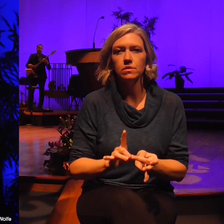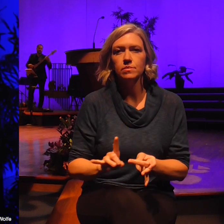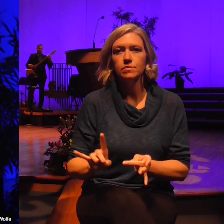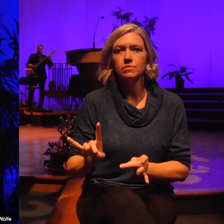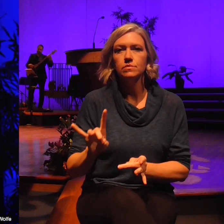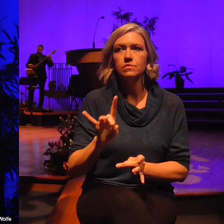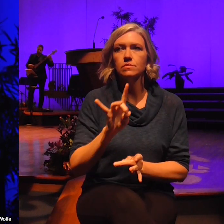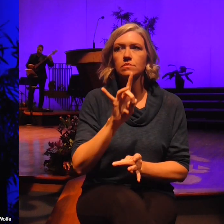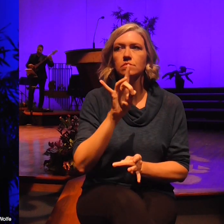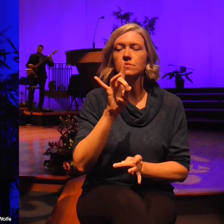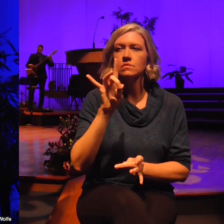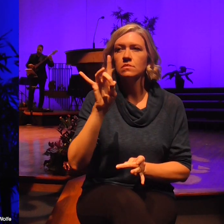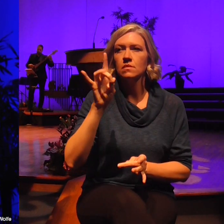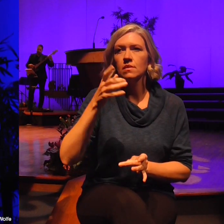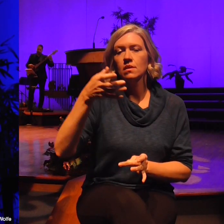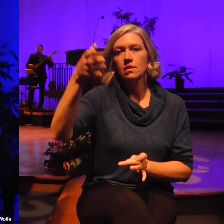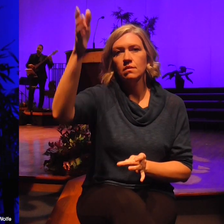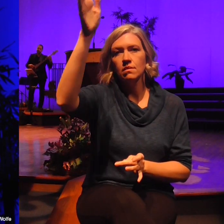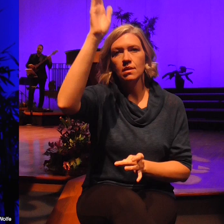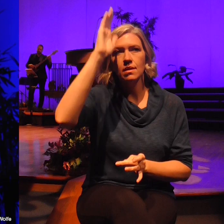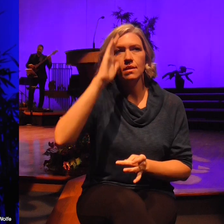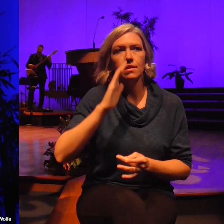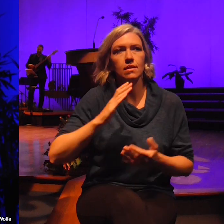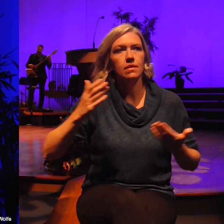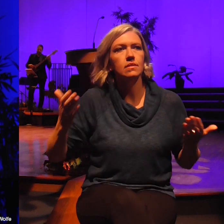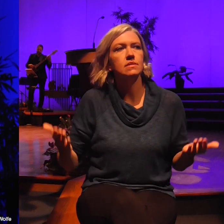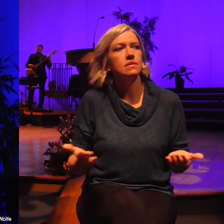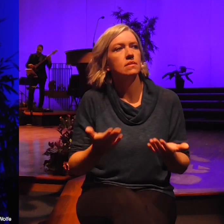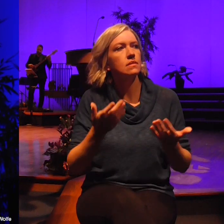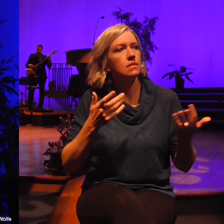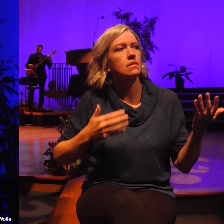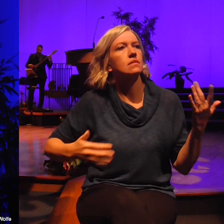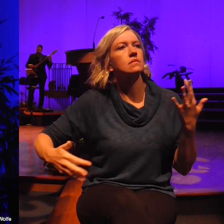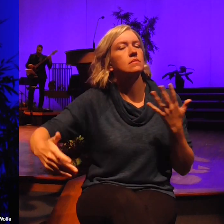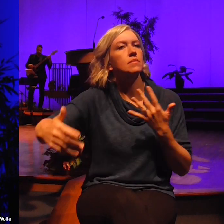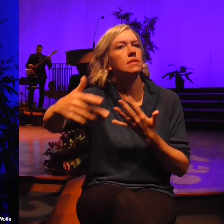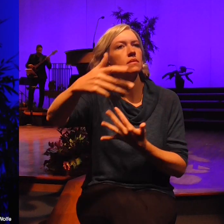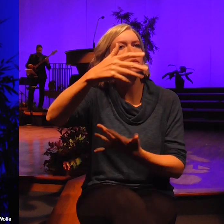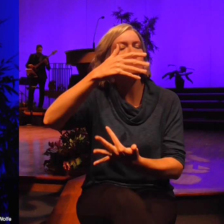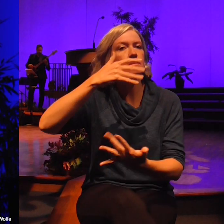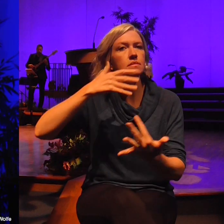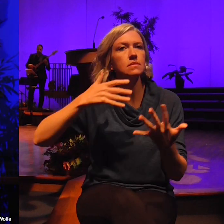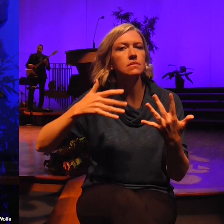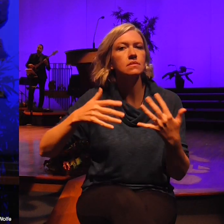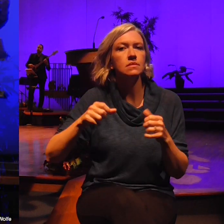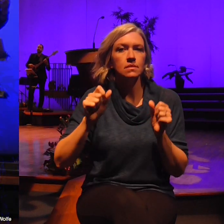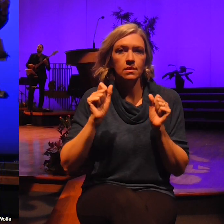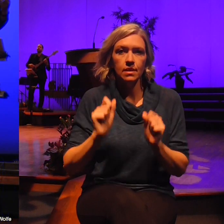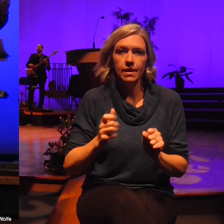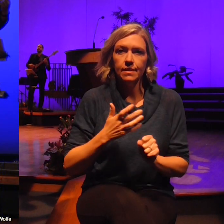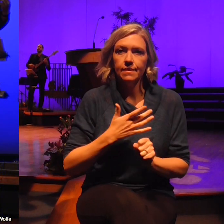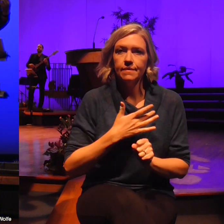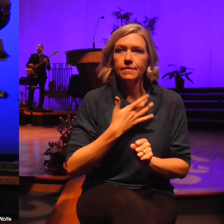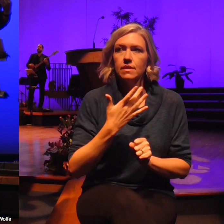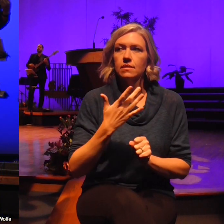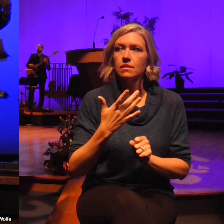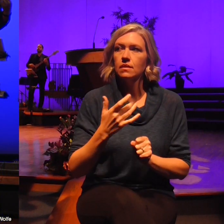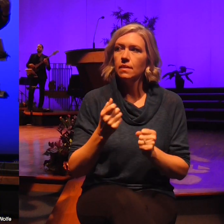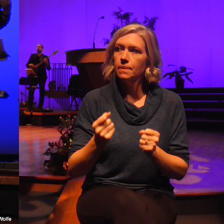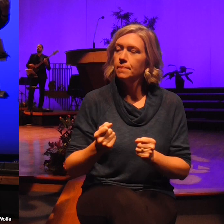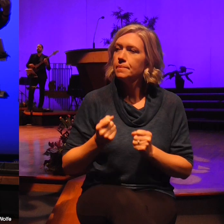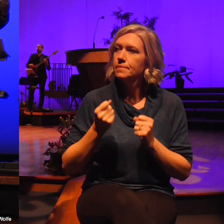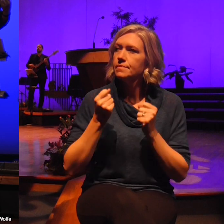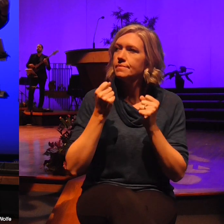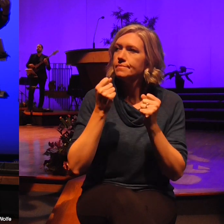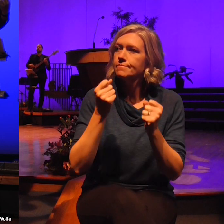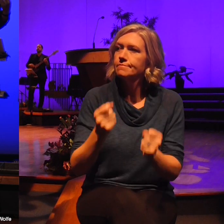Surely the presence of God is in this place. I can